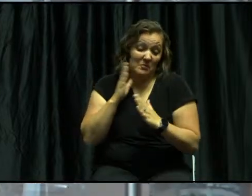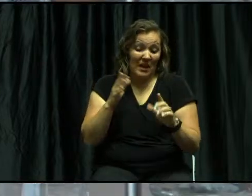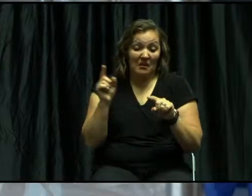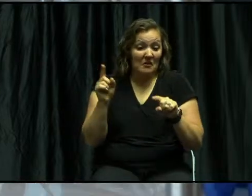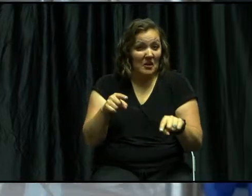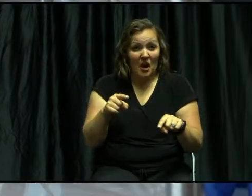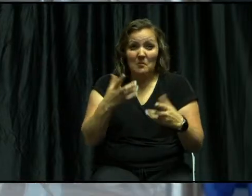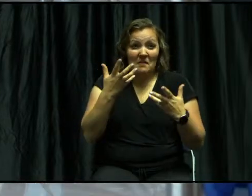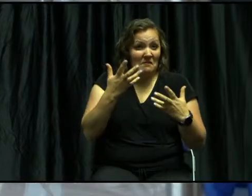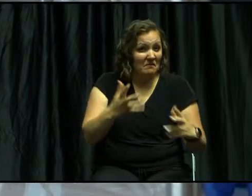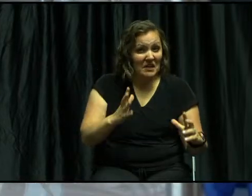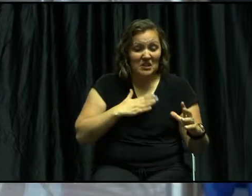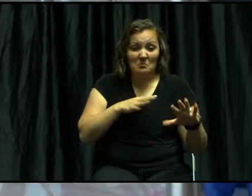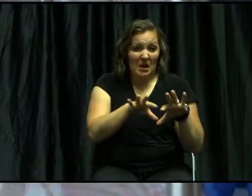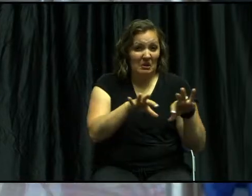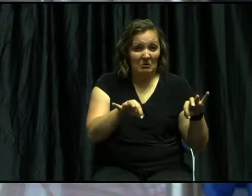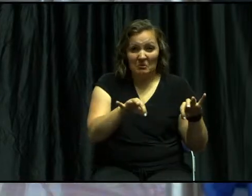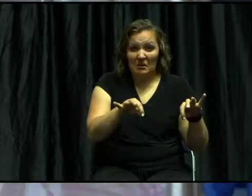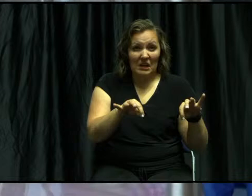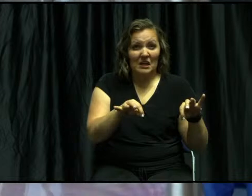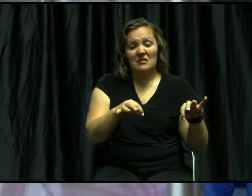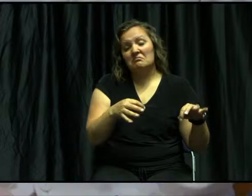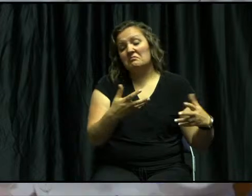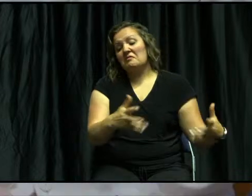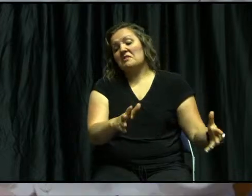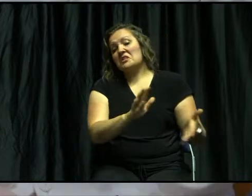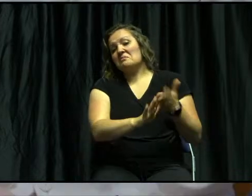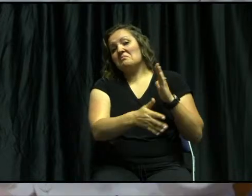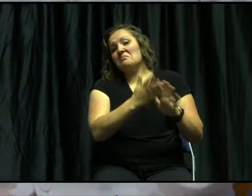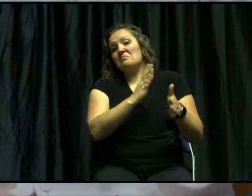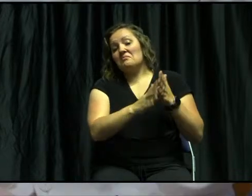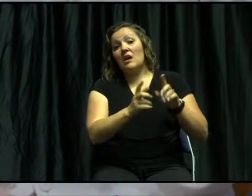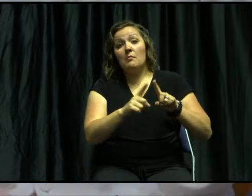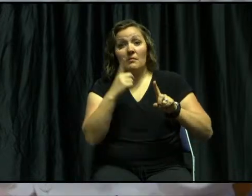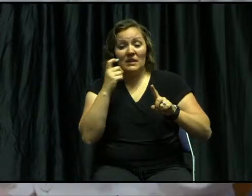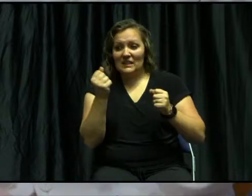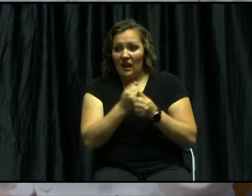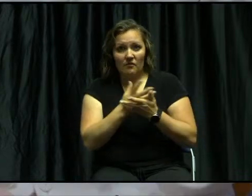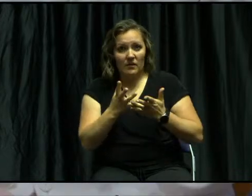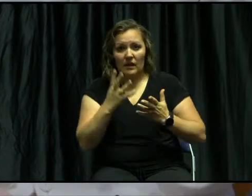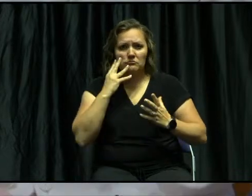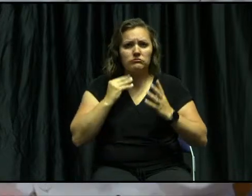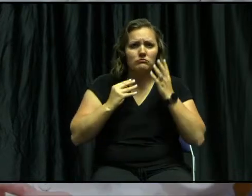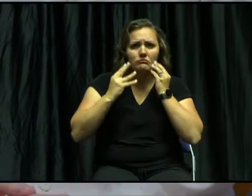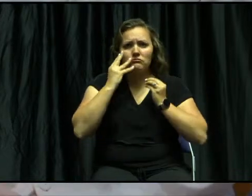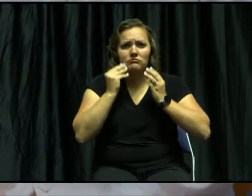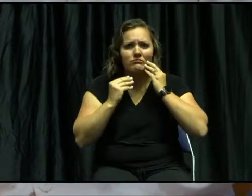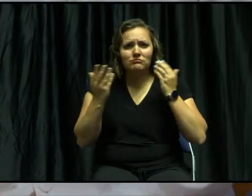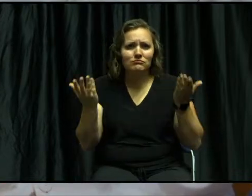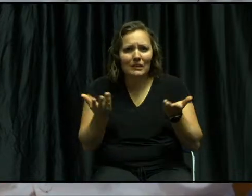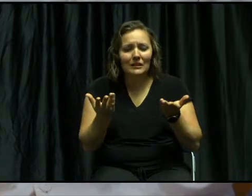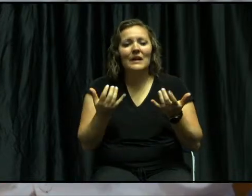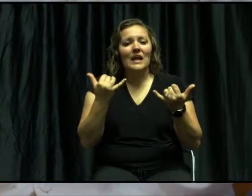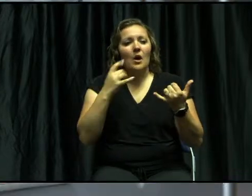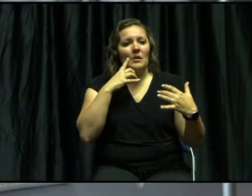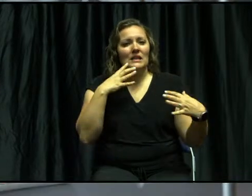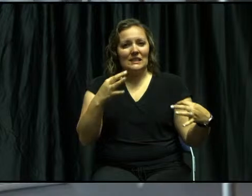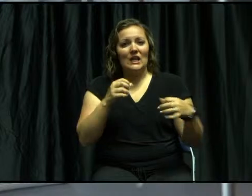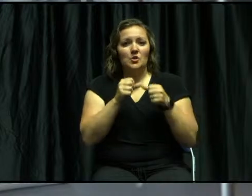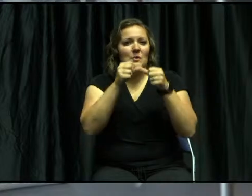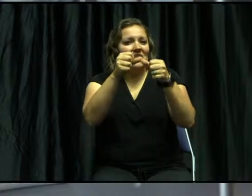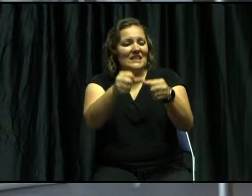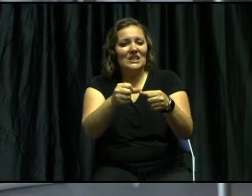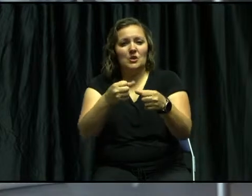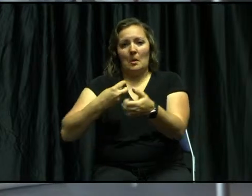and getting my forensic science degree and calling it good, but because of everything that I've been able to do, I've now decided to go on and get